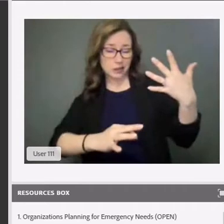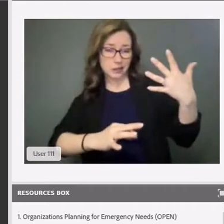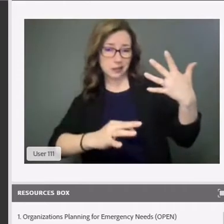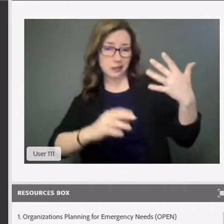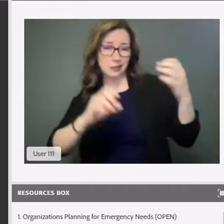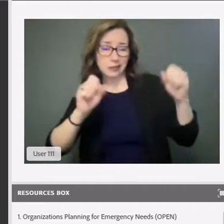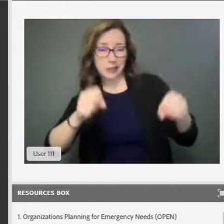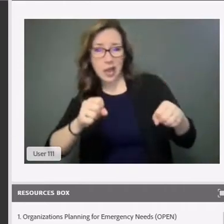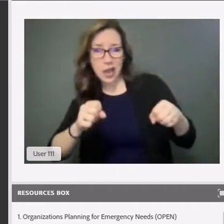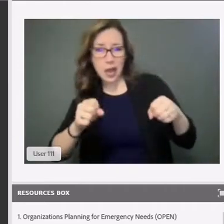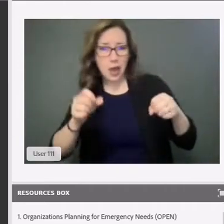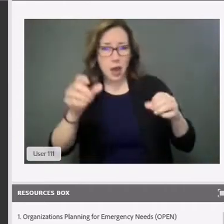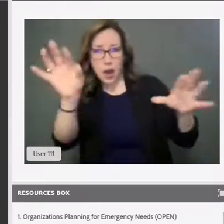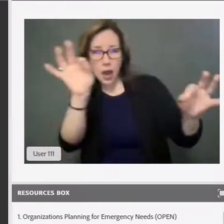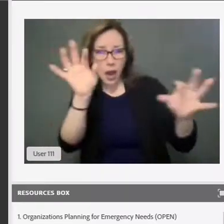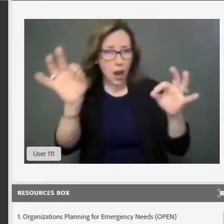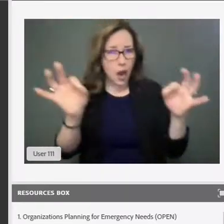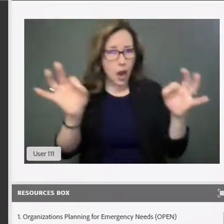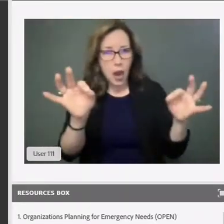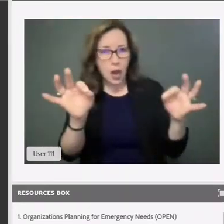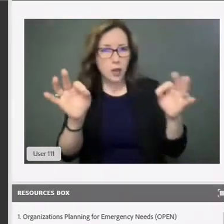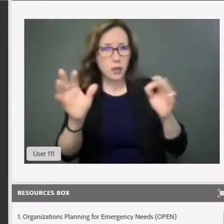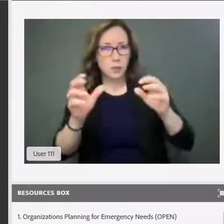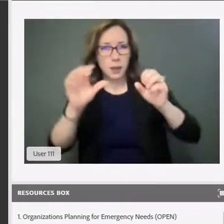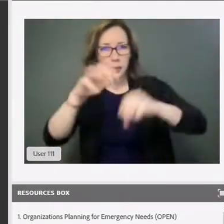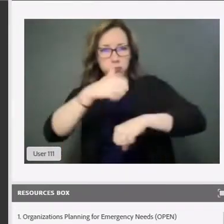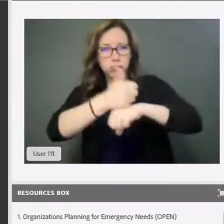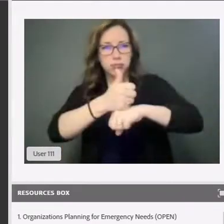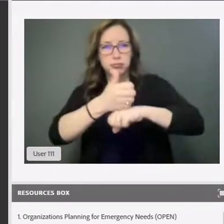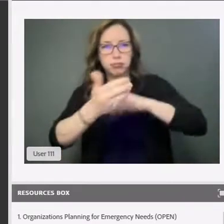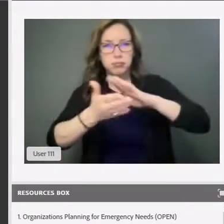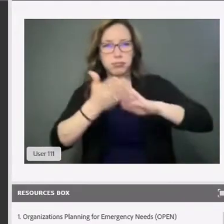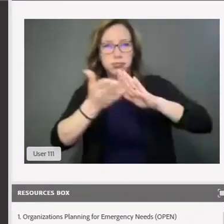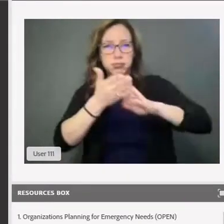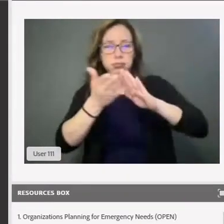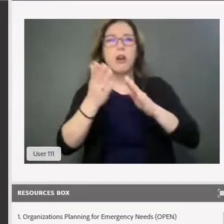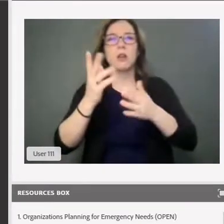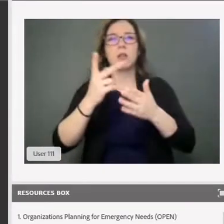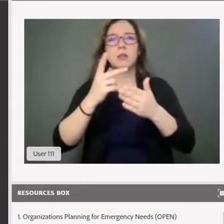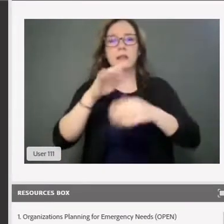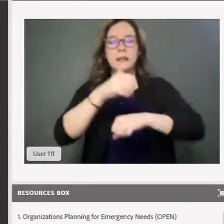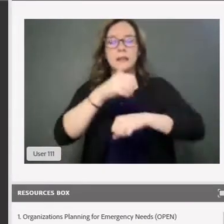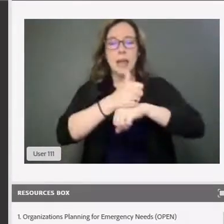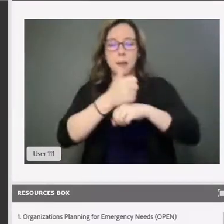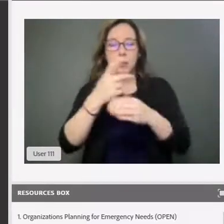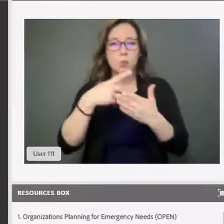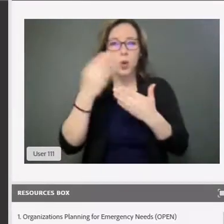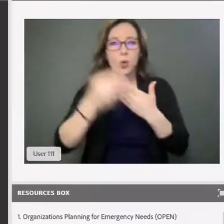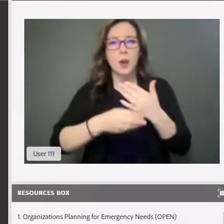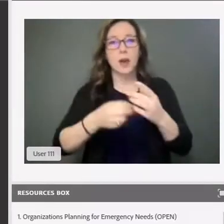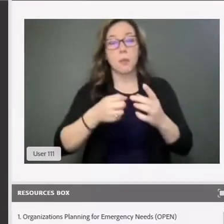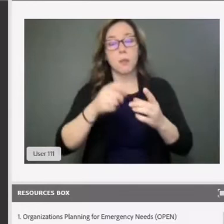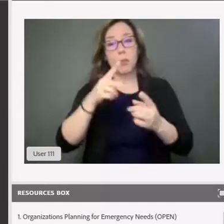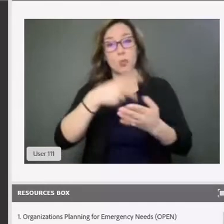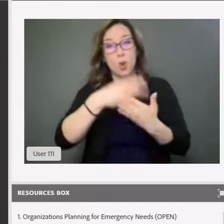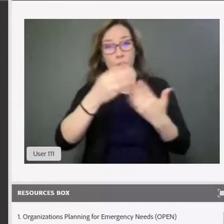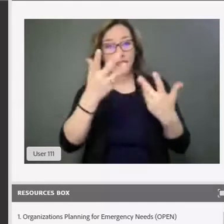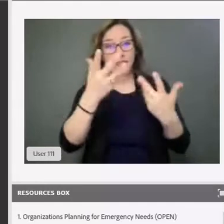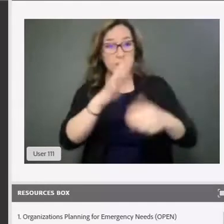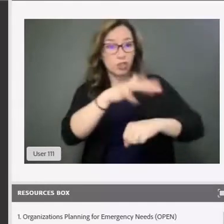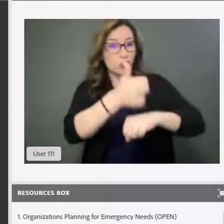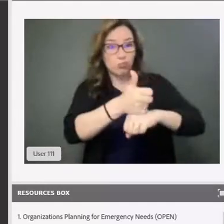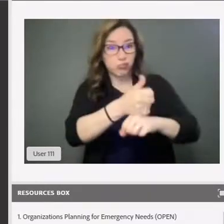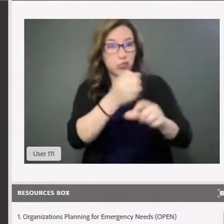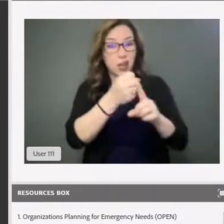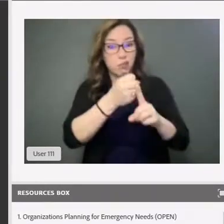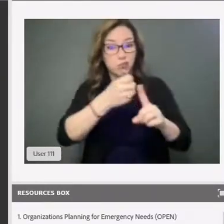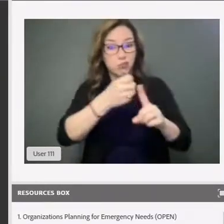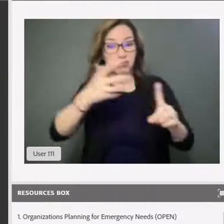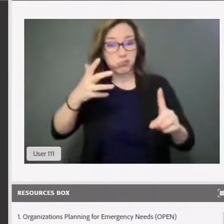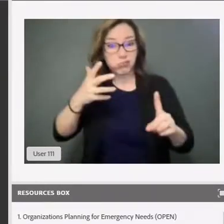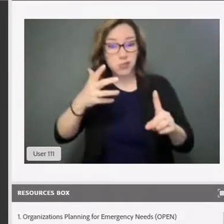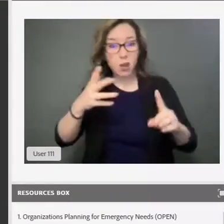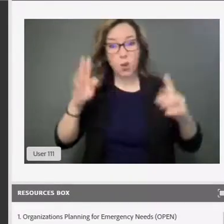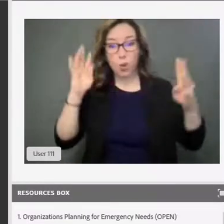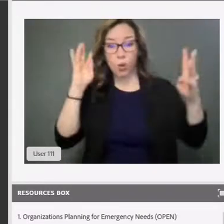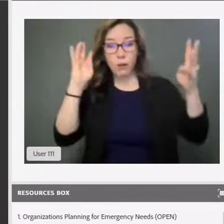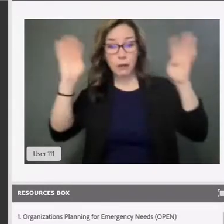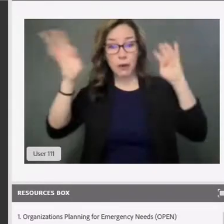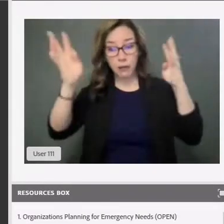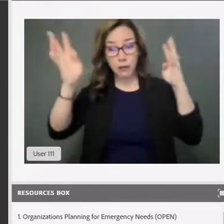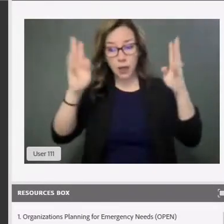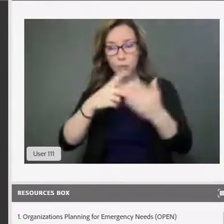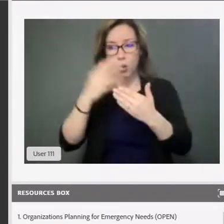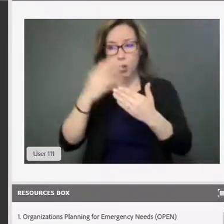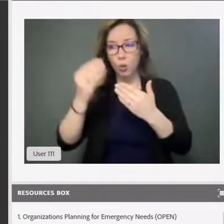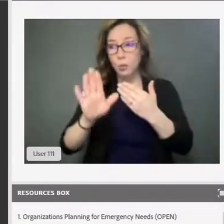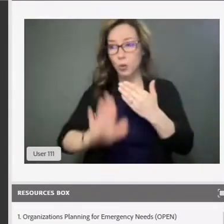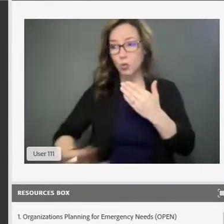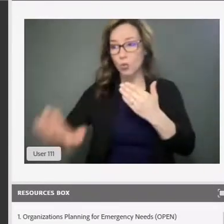of be able to either create programs, build out programs, or really innovate with programs in your